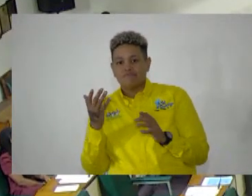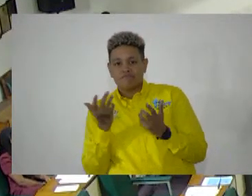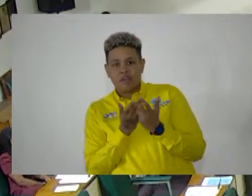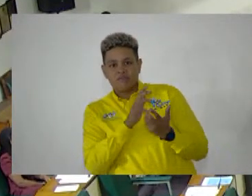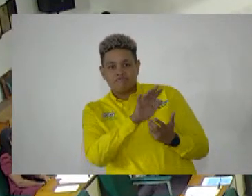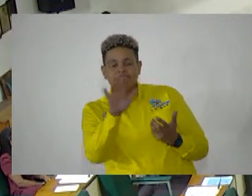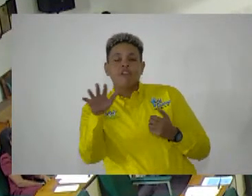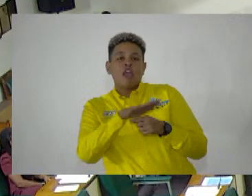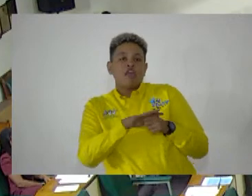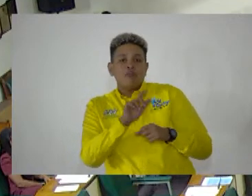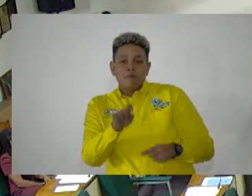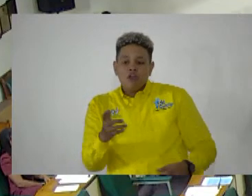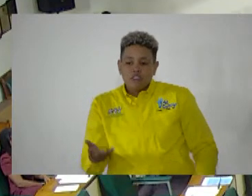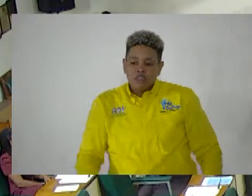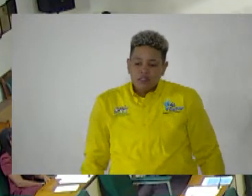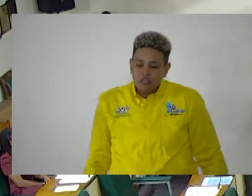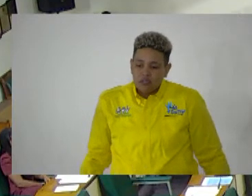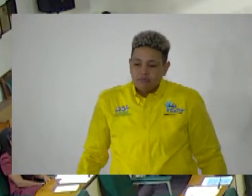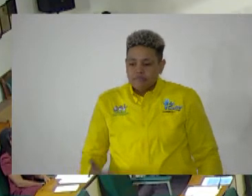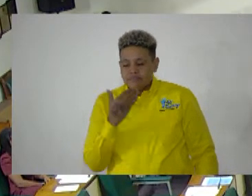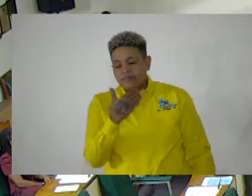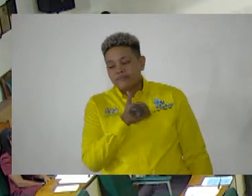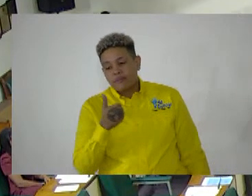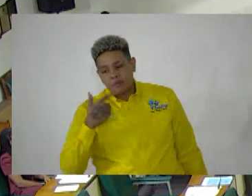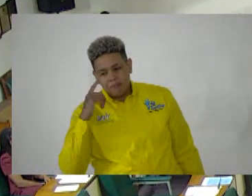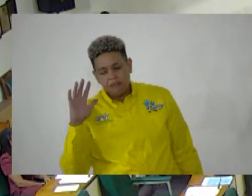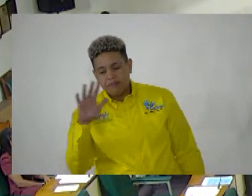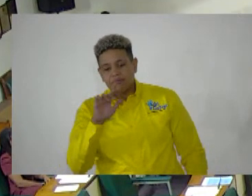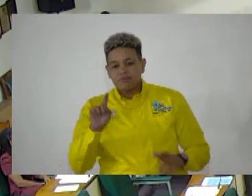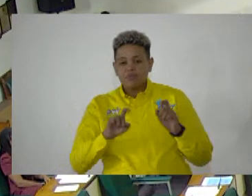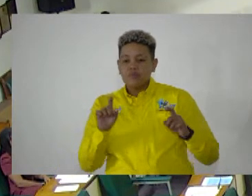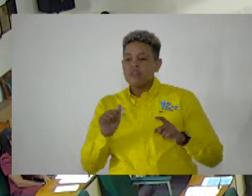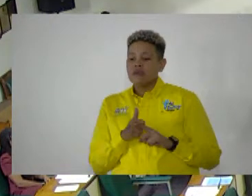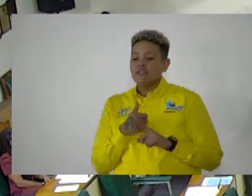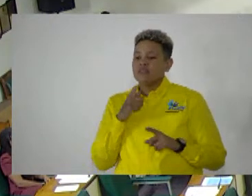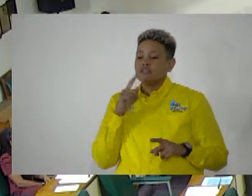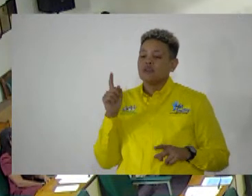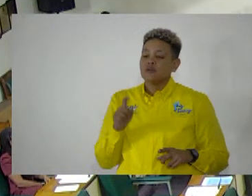Thank you, members, for your questions. And the